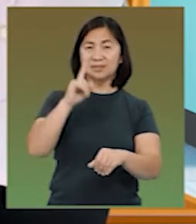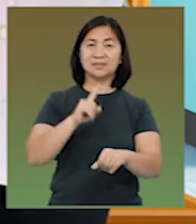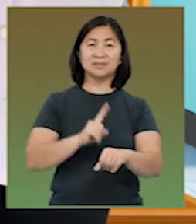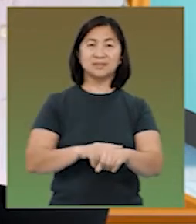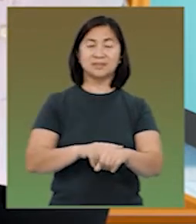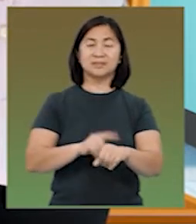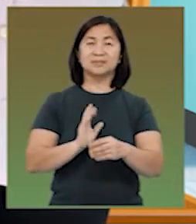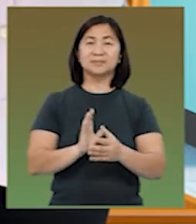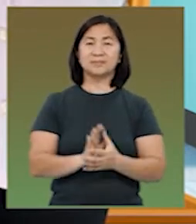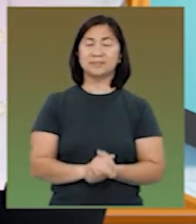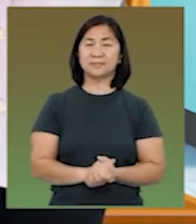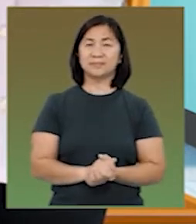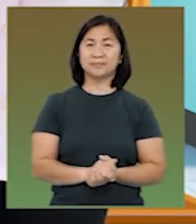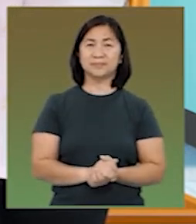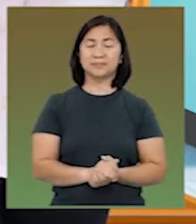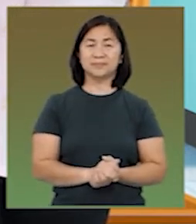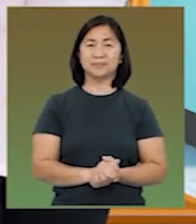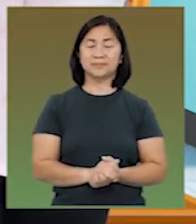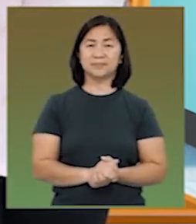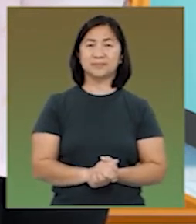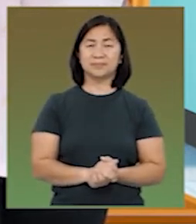matalino time!